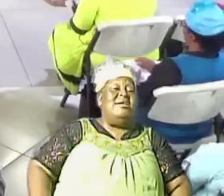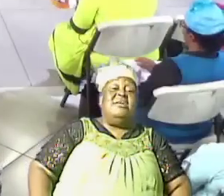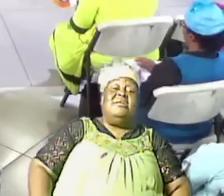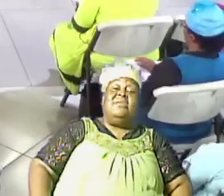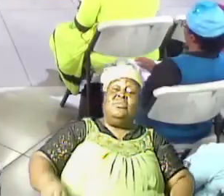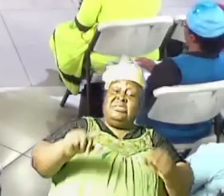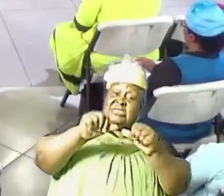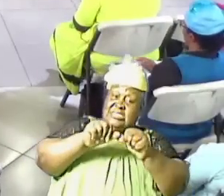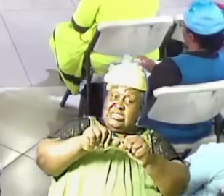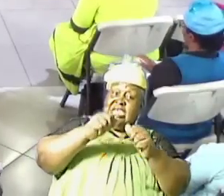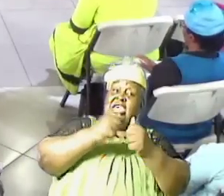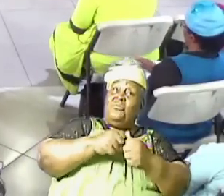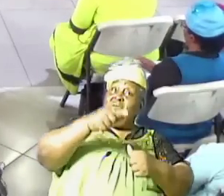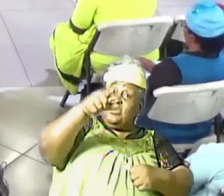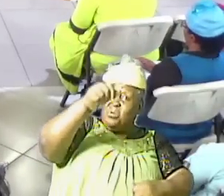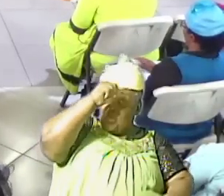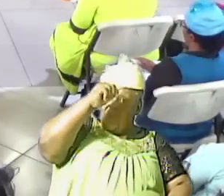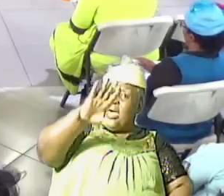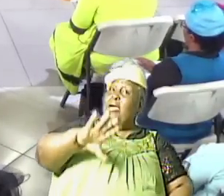will stick with us.